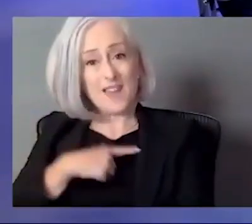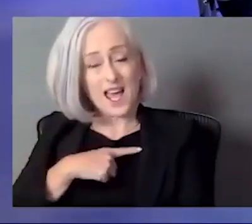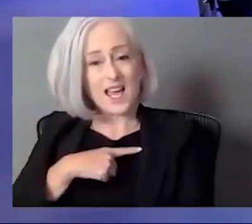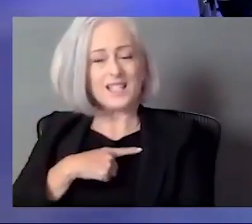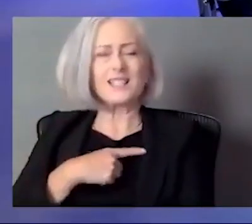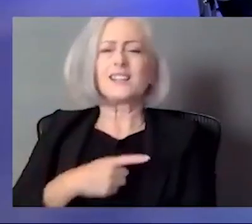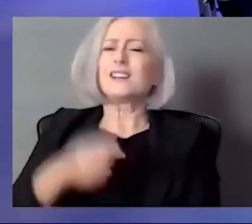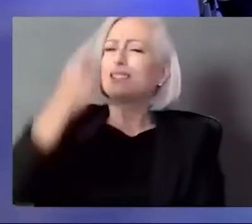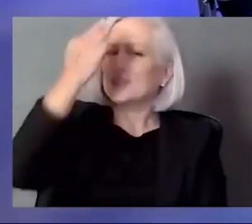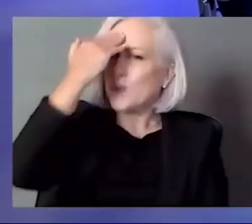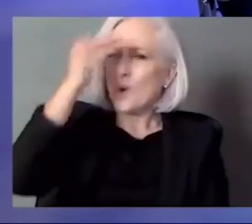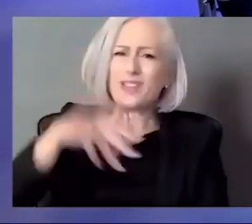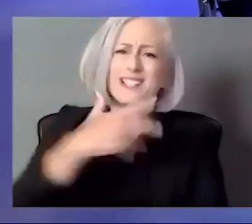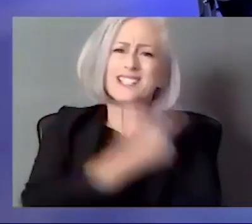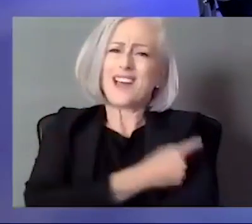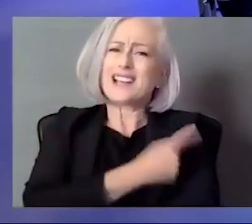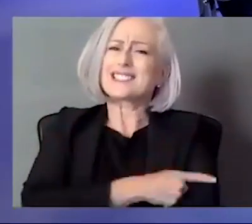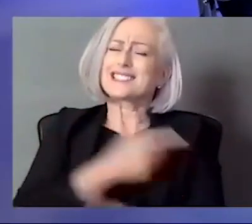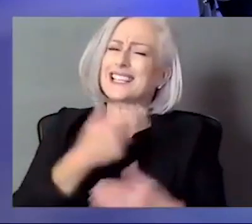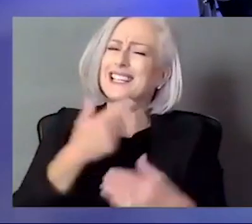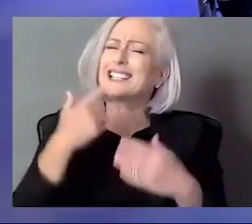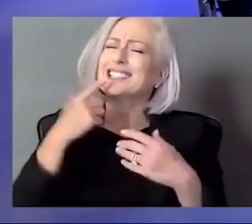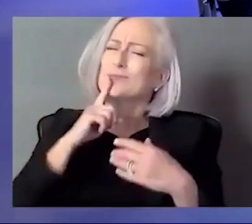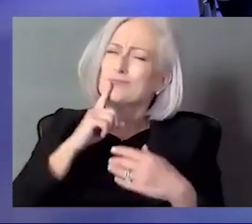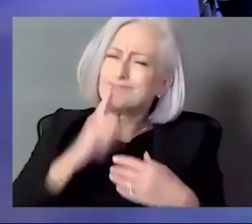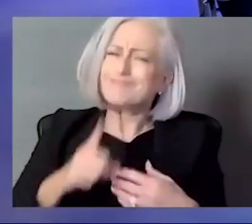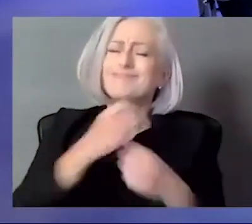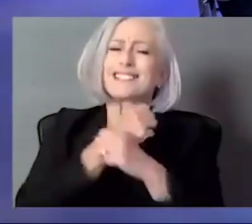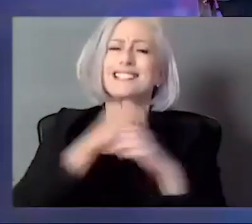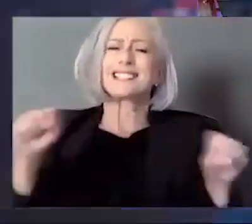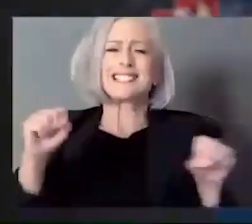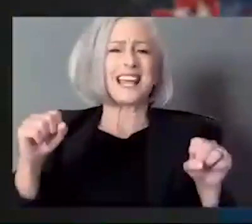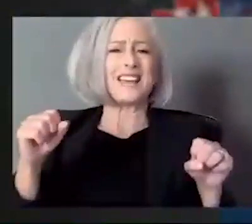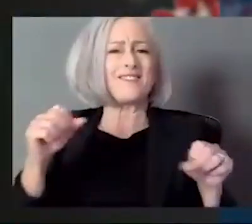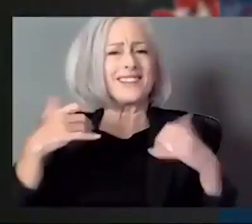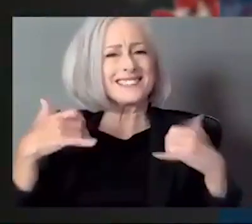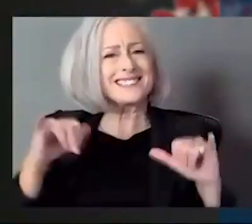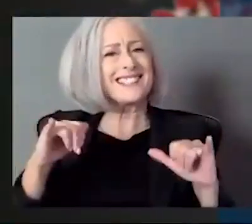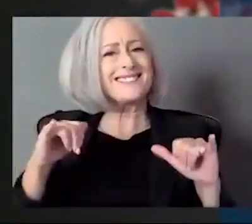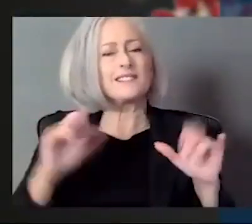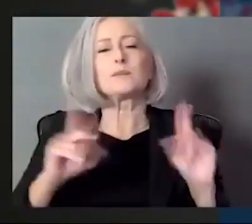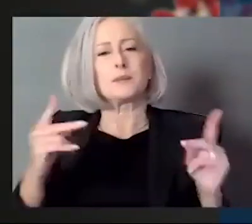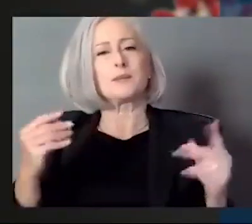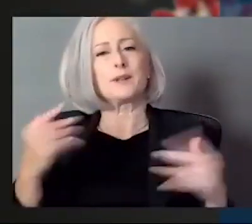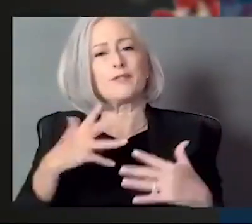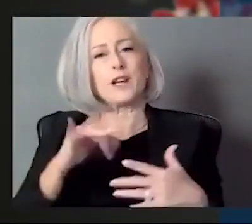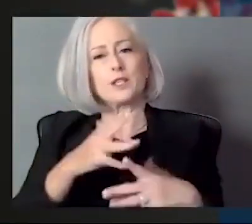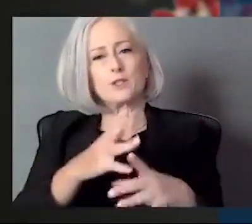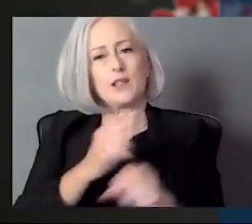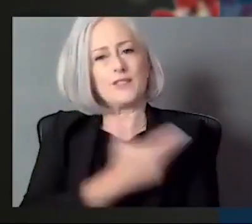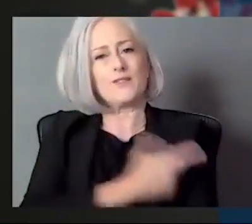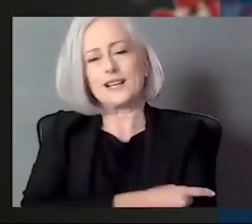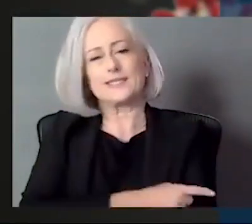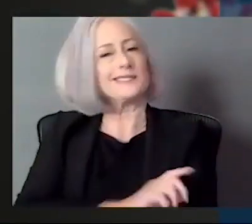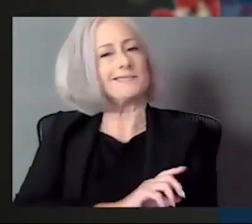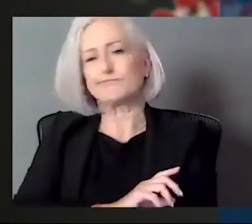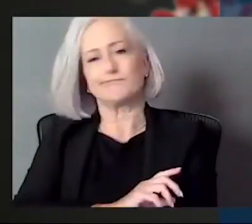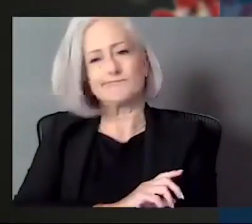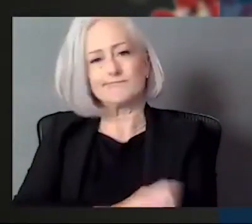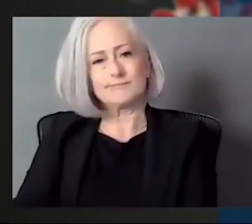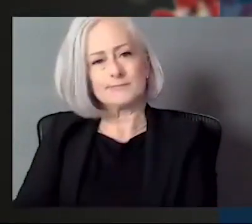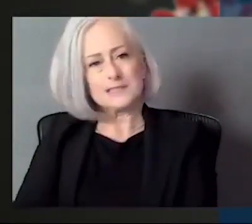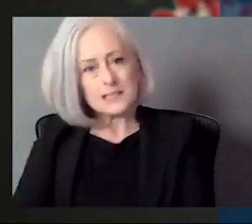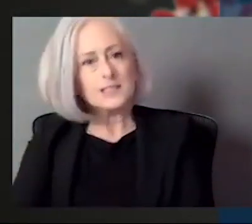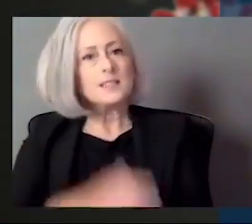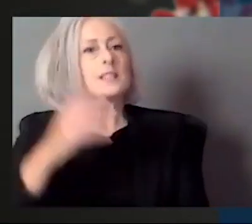both of you, what are the long-term health effects of COVID that concern you the most, and why? I think